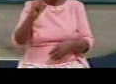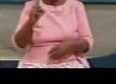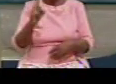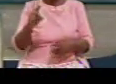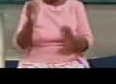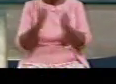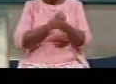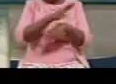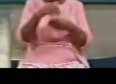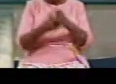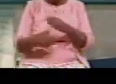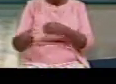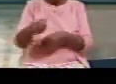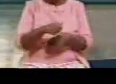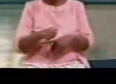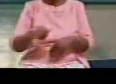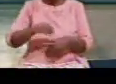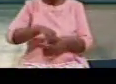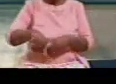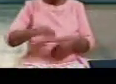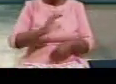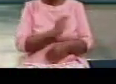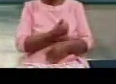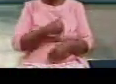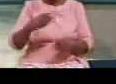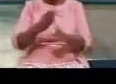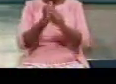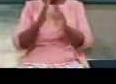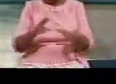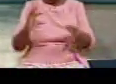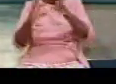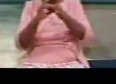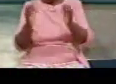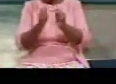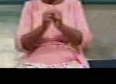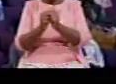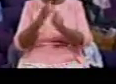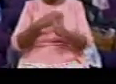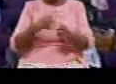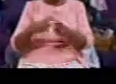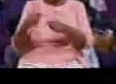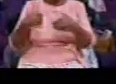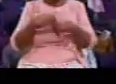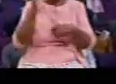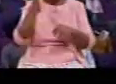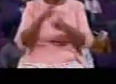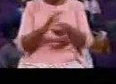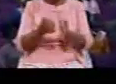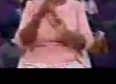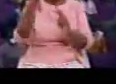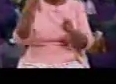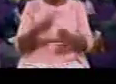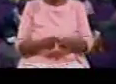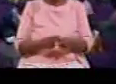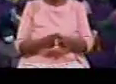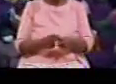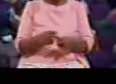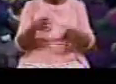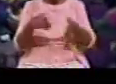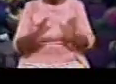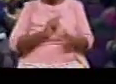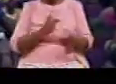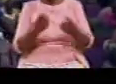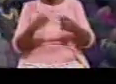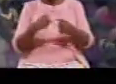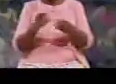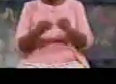soul winners, united together, and we're going to bear fruit in Jesus' name. Let's come to number